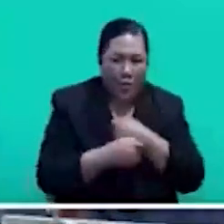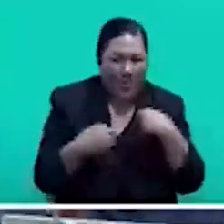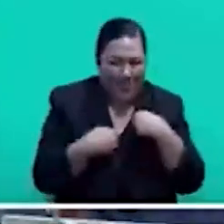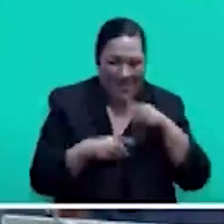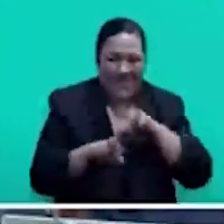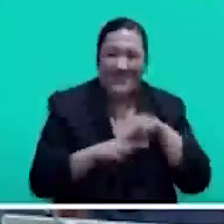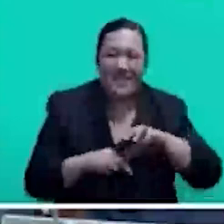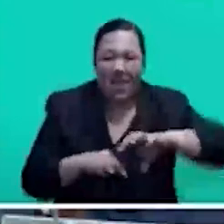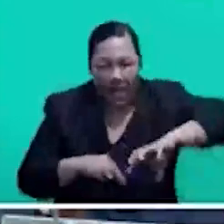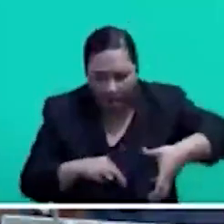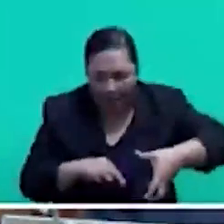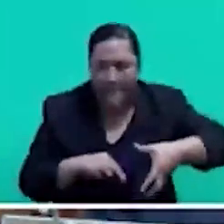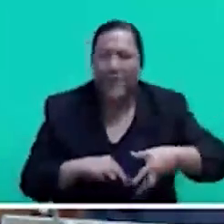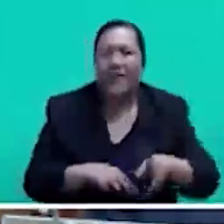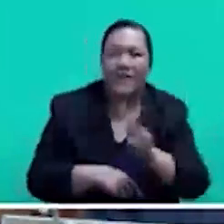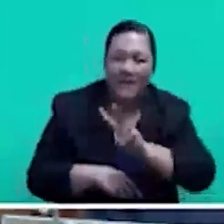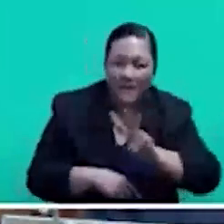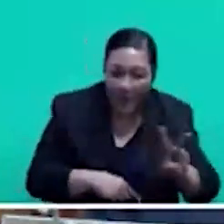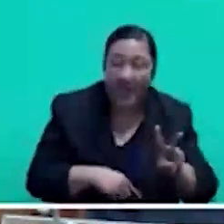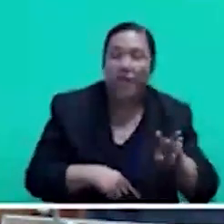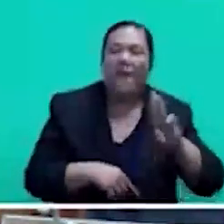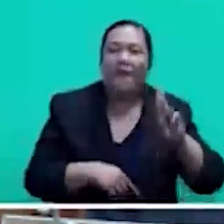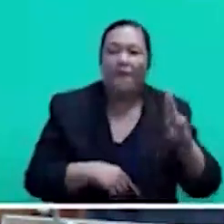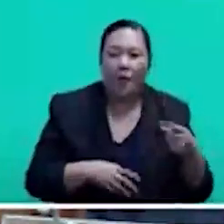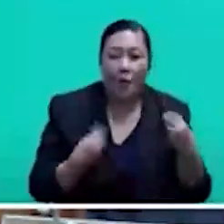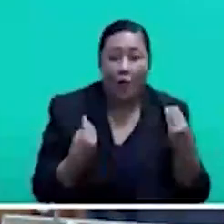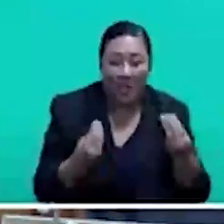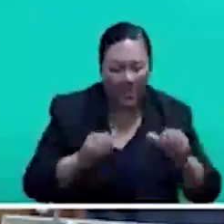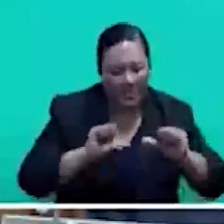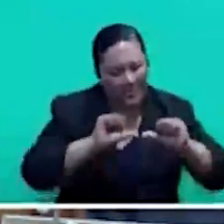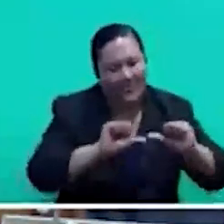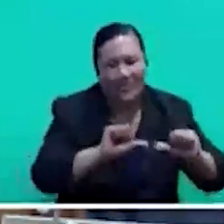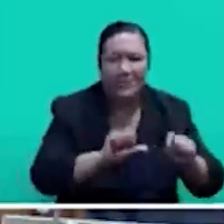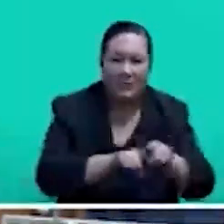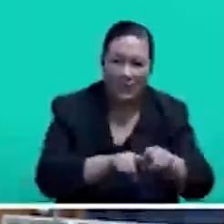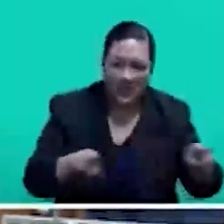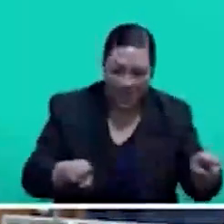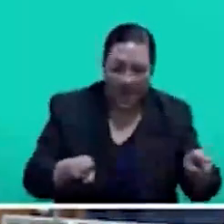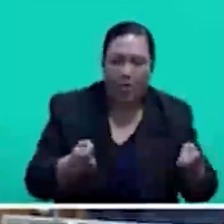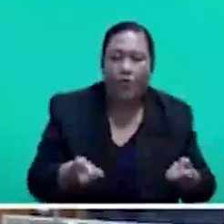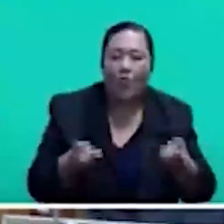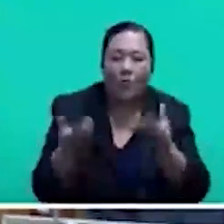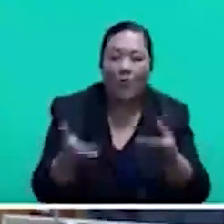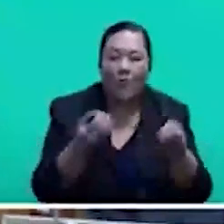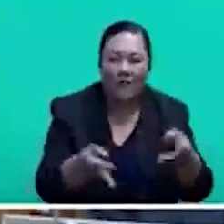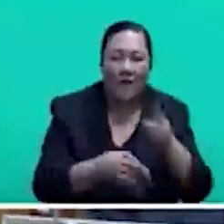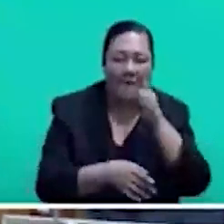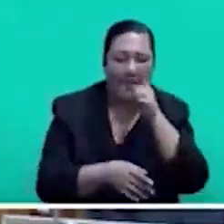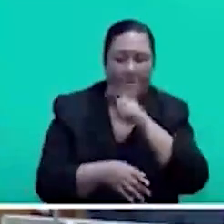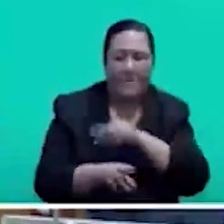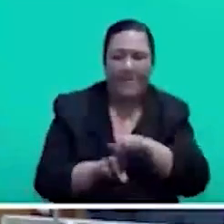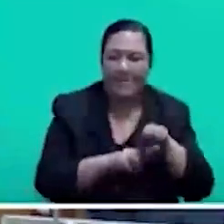of the value that our defense and security interests offer to ordinary Fijians.